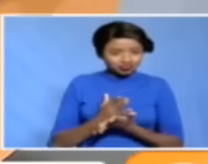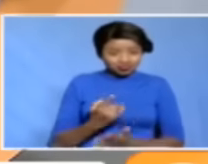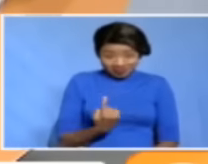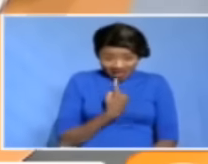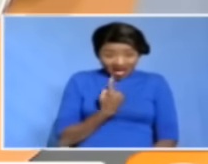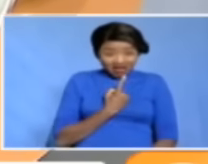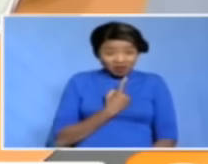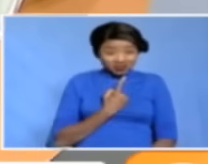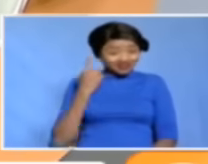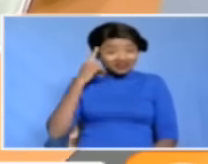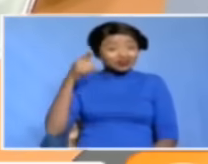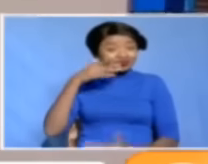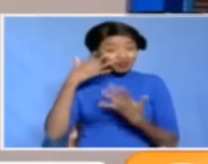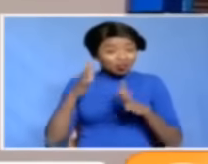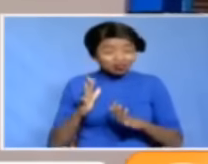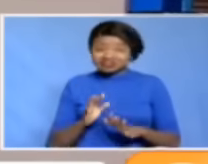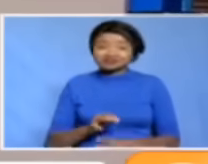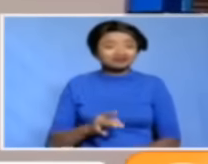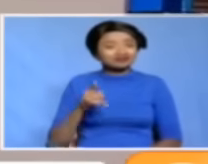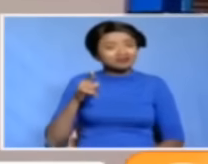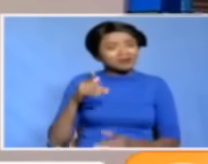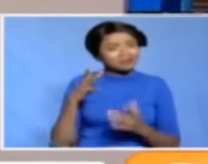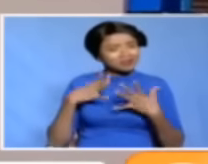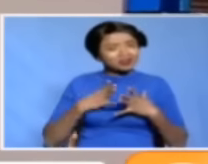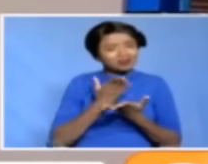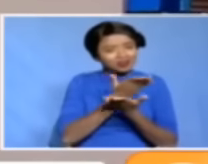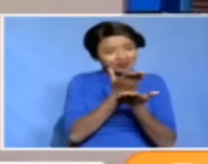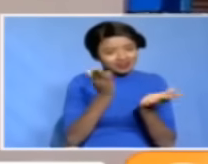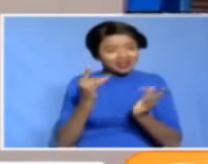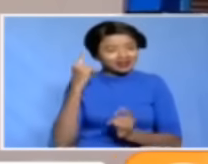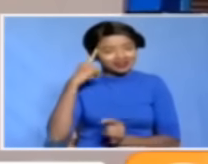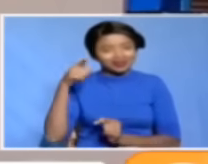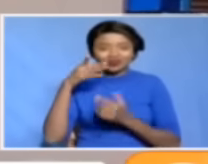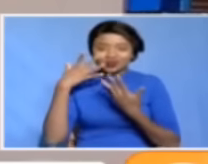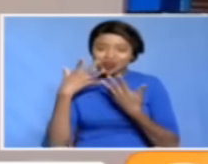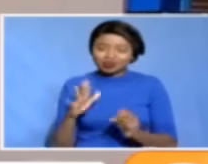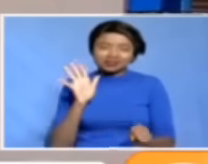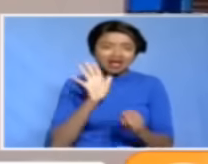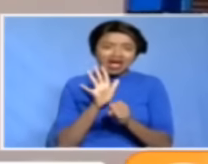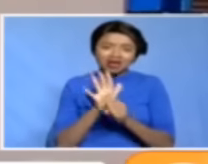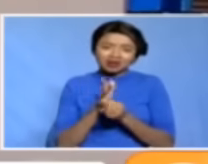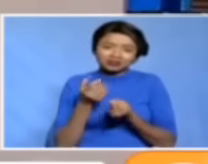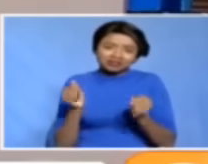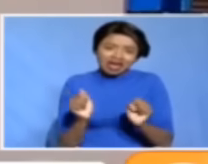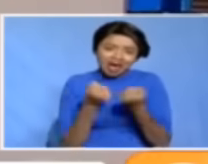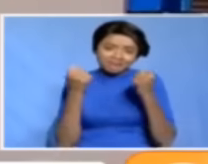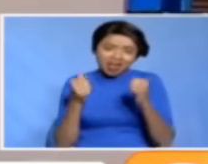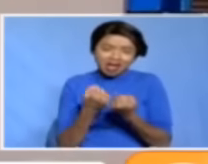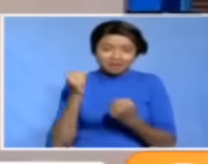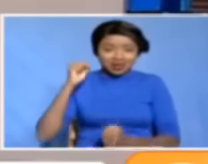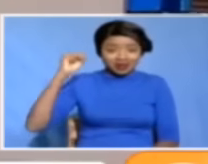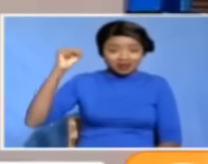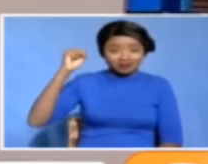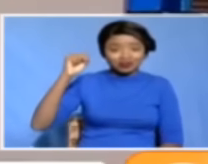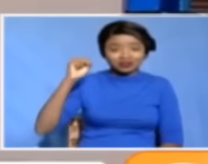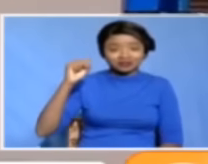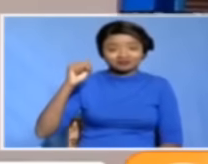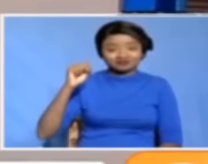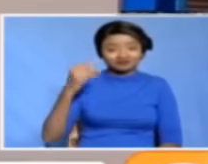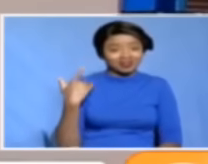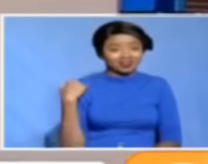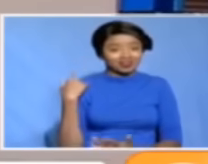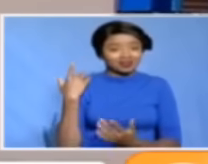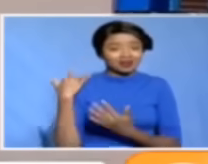only. Who thinks you've been away for a while, and a lot has happened, of course, in politics since December 2018 until